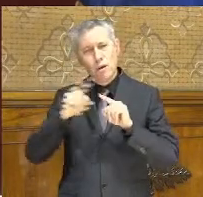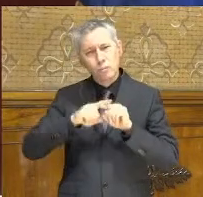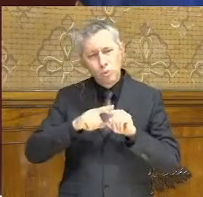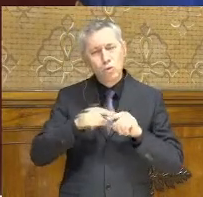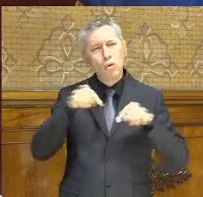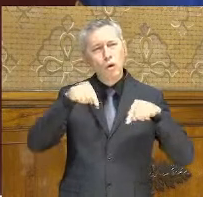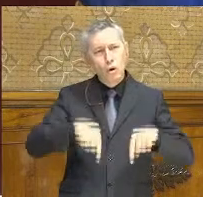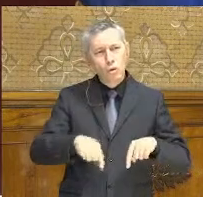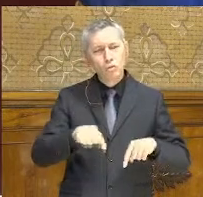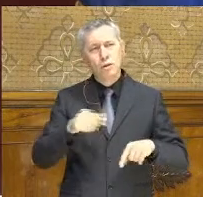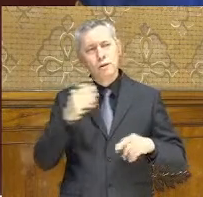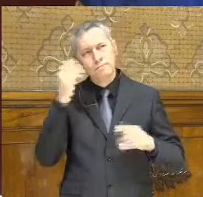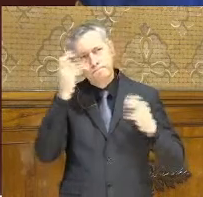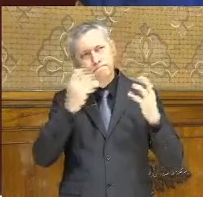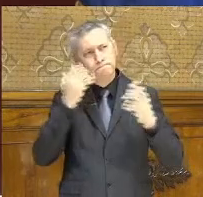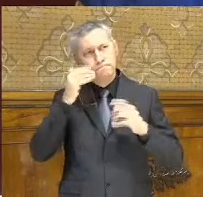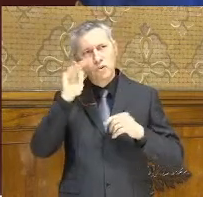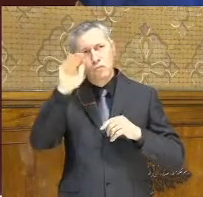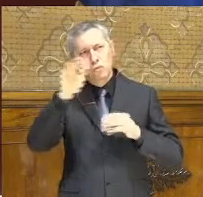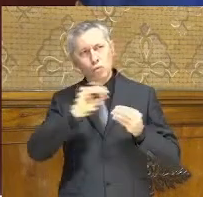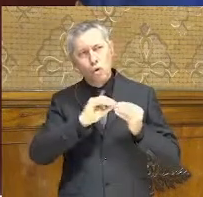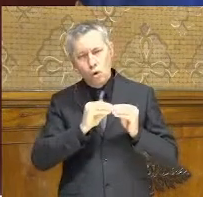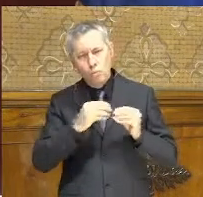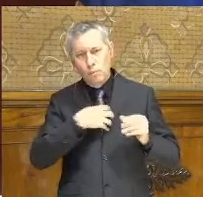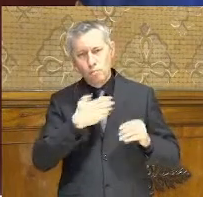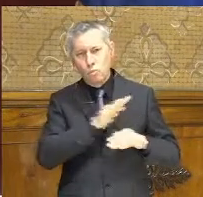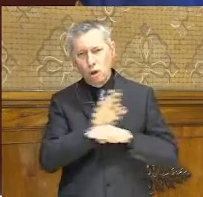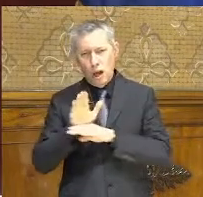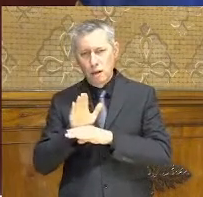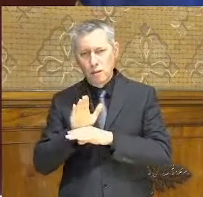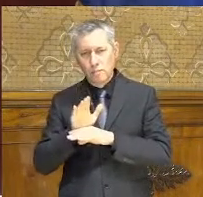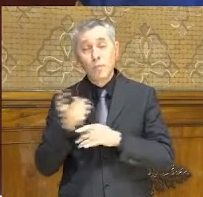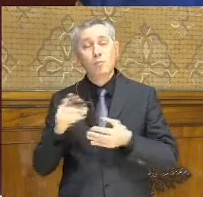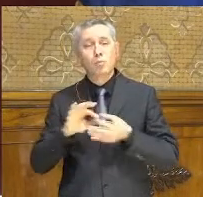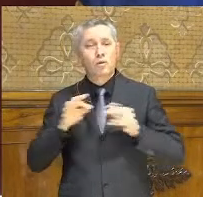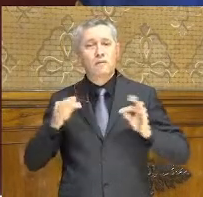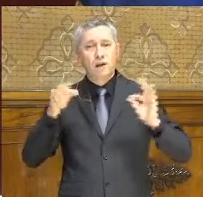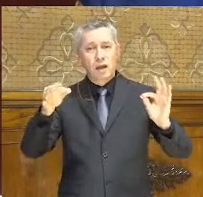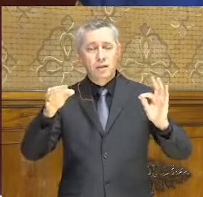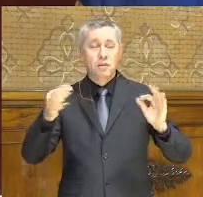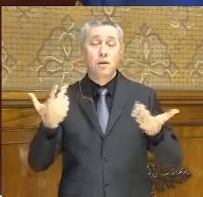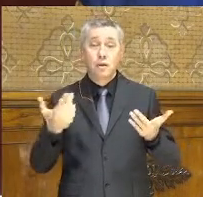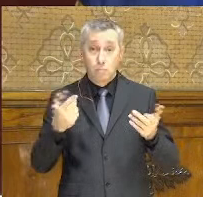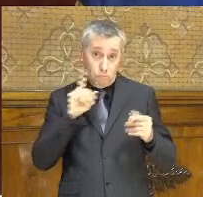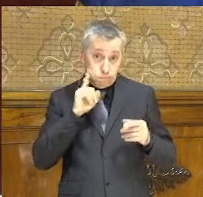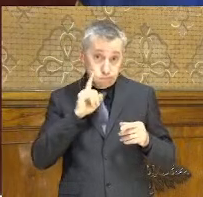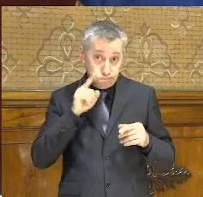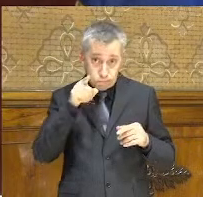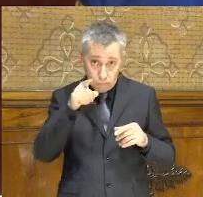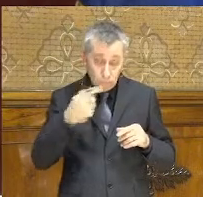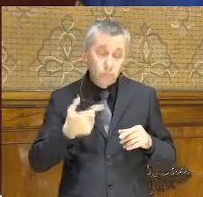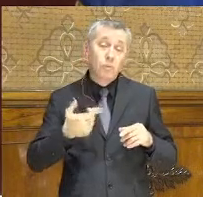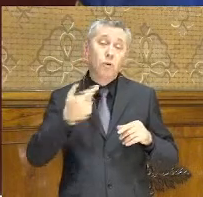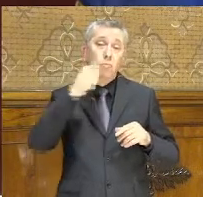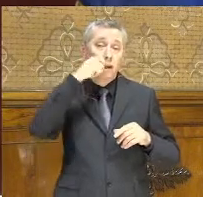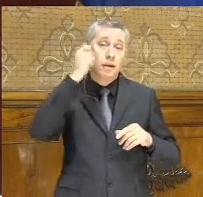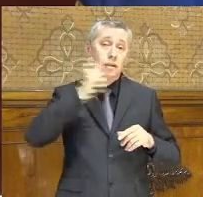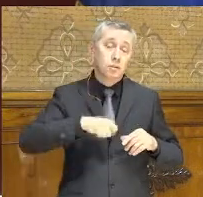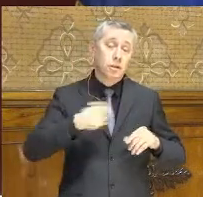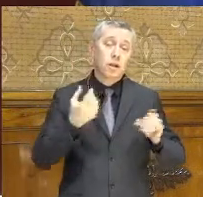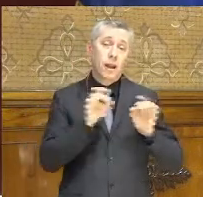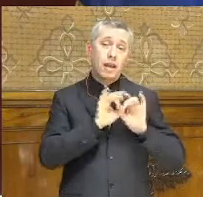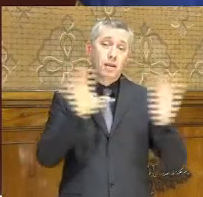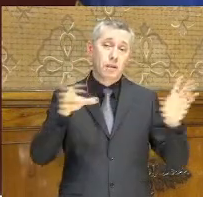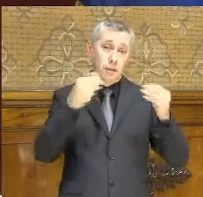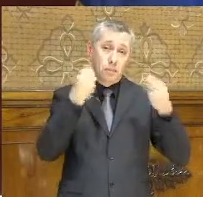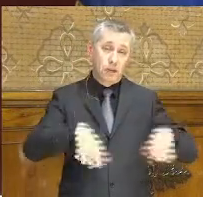dilemmas. Indeed, the very phrase, Ukrainian freedom is not yet lost, is what amounts to